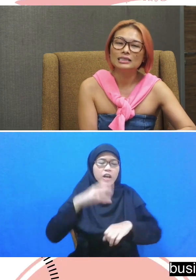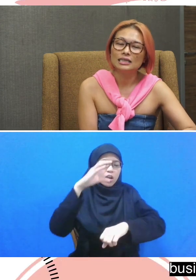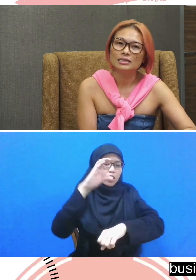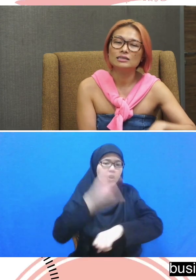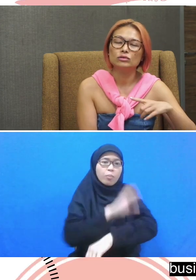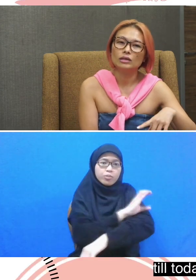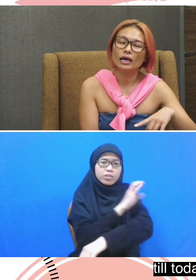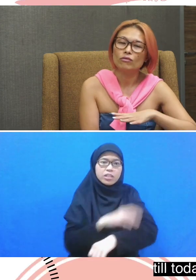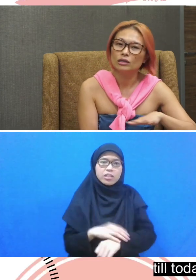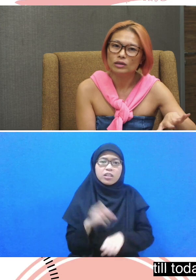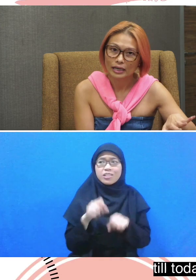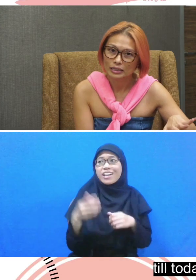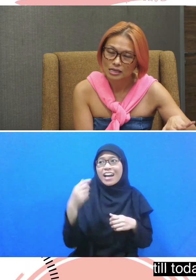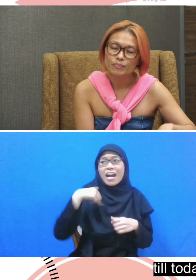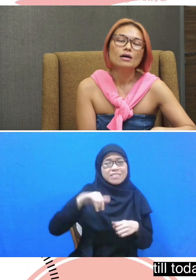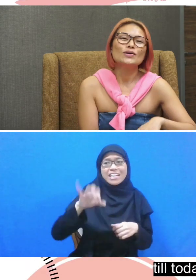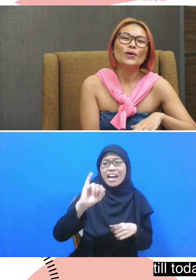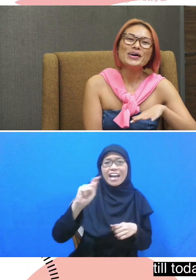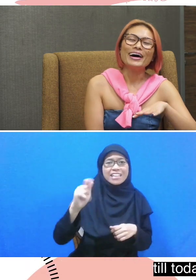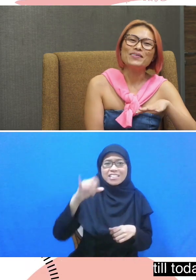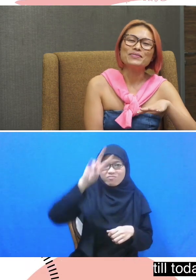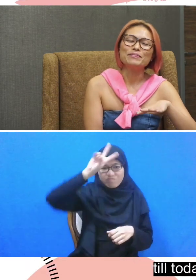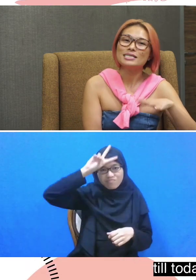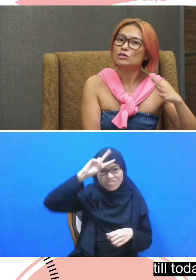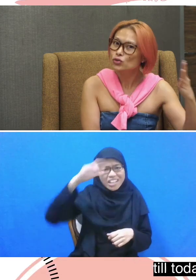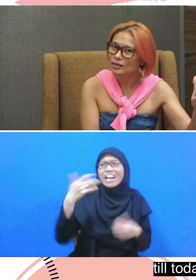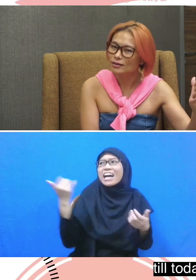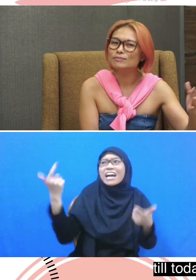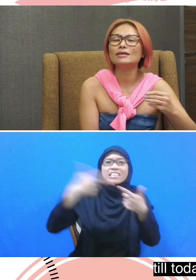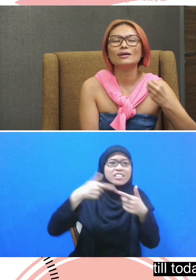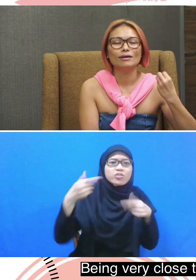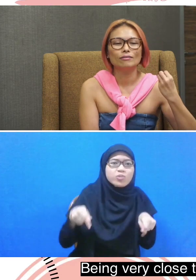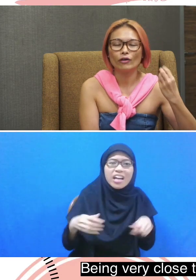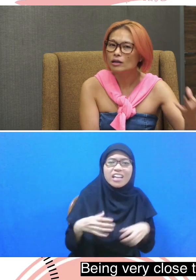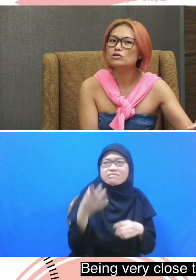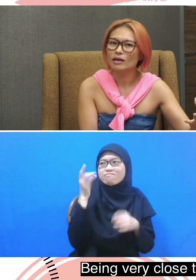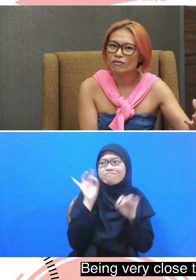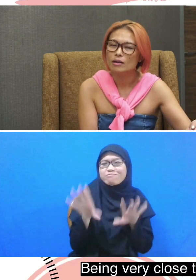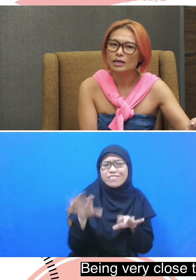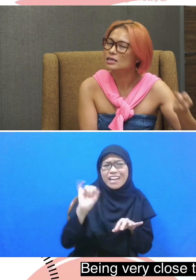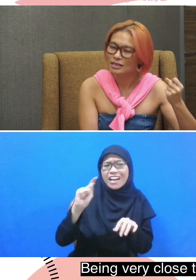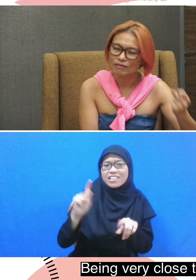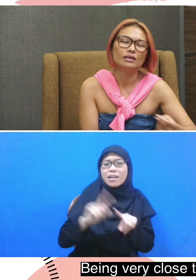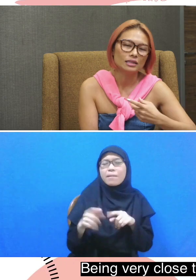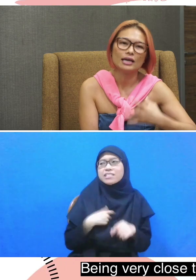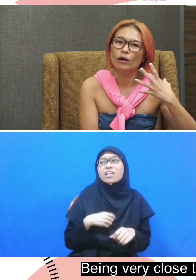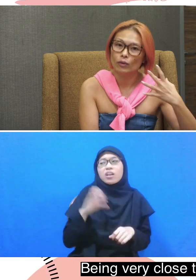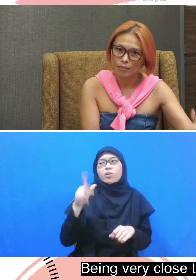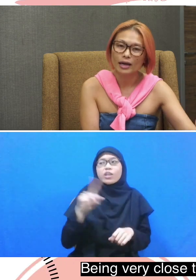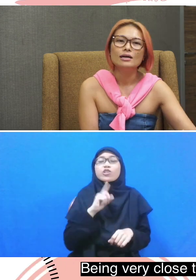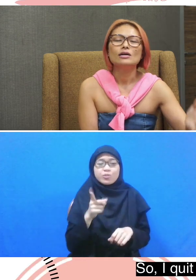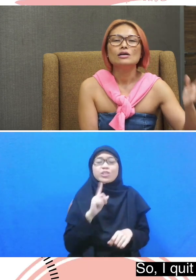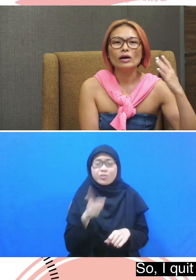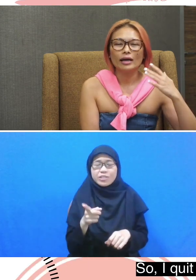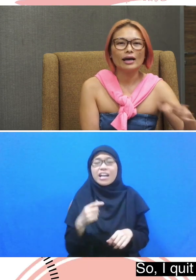an IT idiot till today. I really don't like IT. So, but I said, sure, being very close to my family, I said, definitely, Dad, I will come